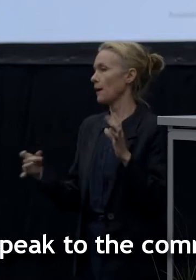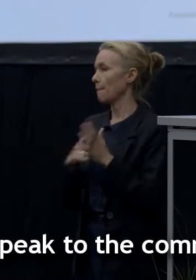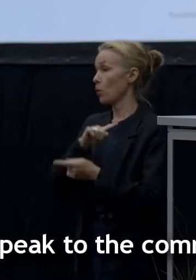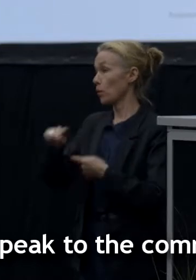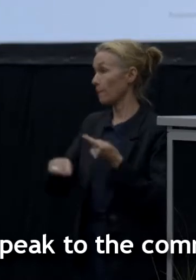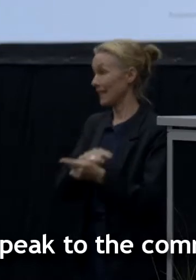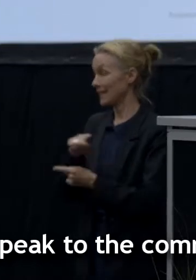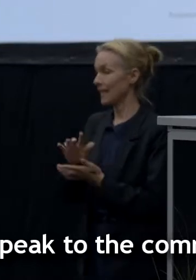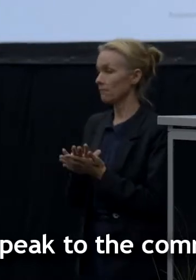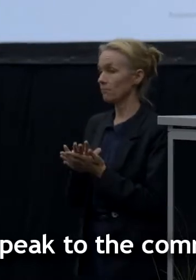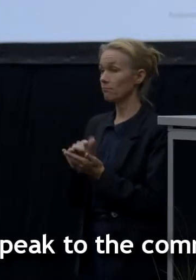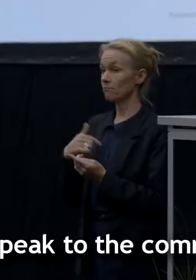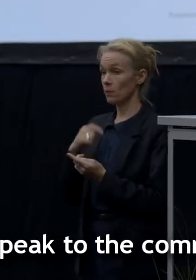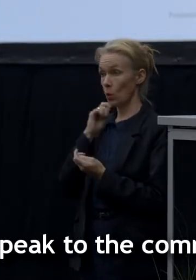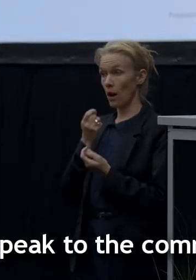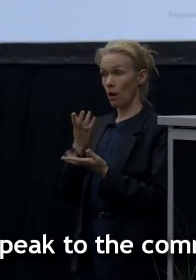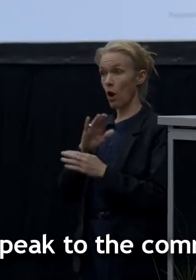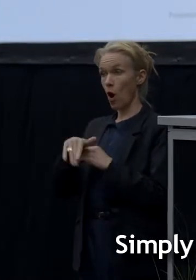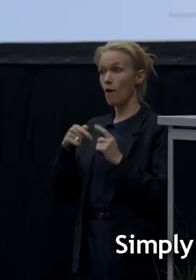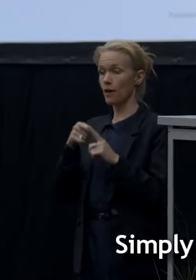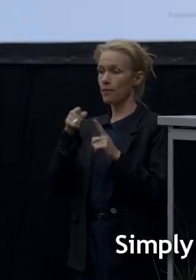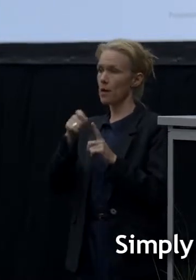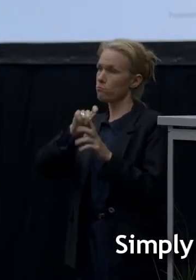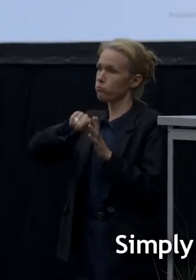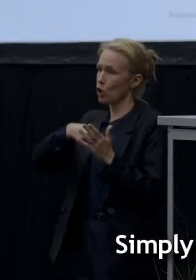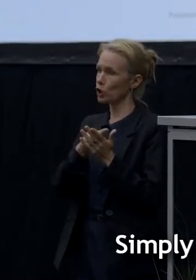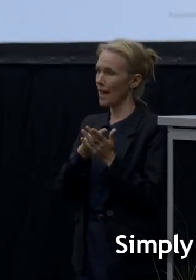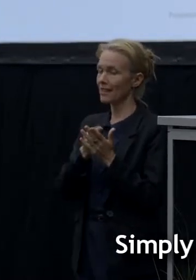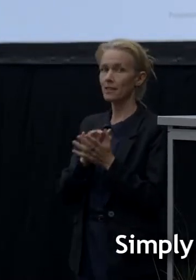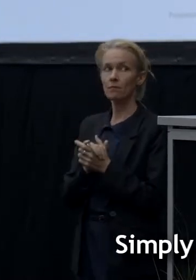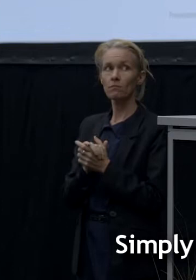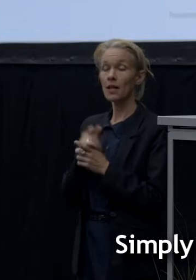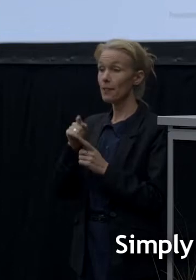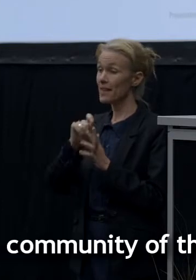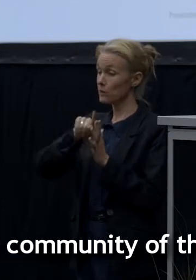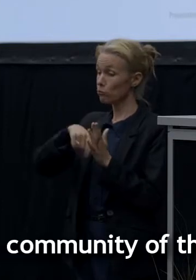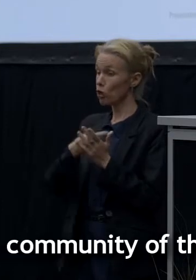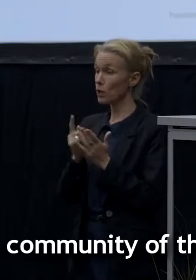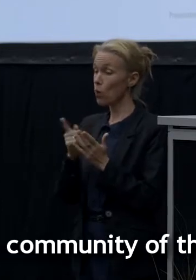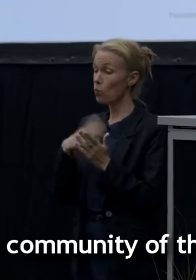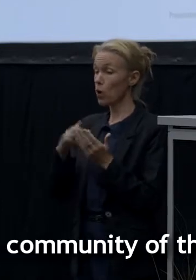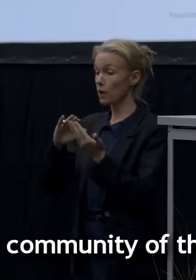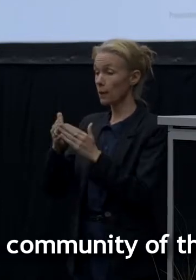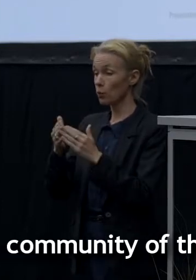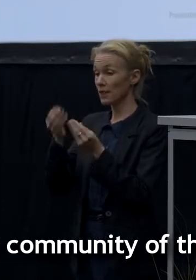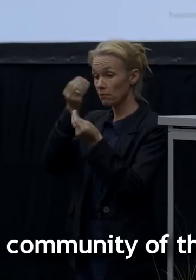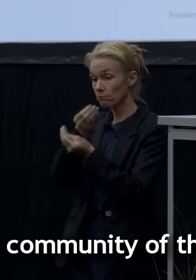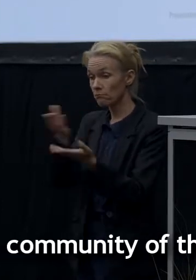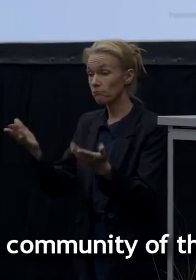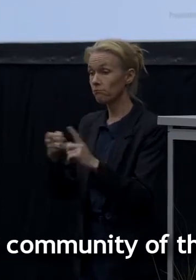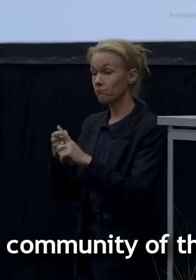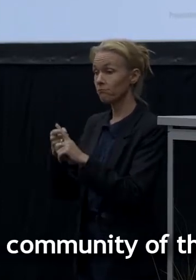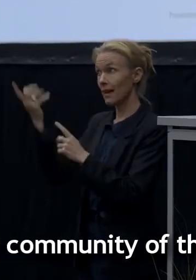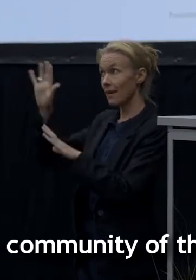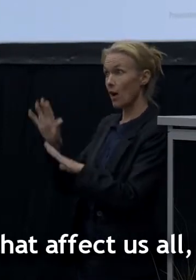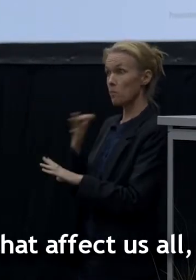coastal adaptation project for this district. Simply put, this project aims to inform our community of the environmental challenges to